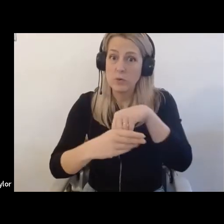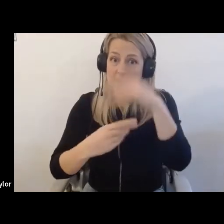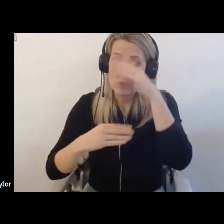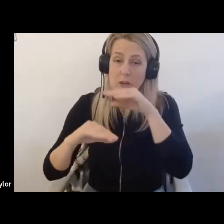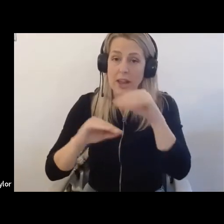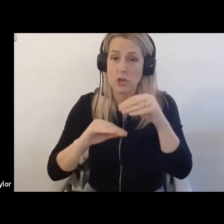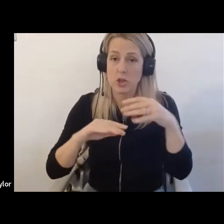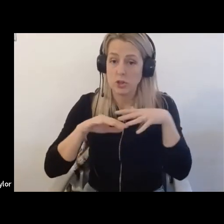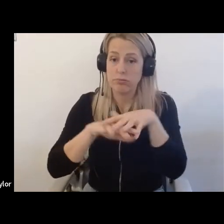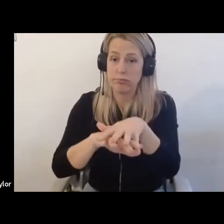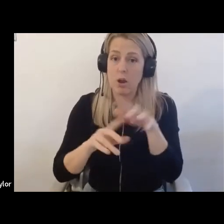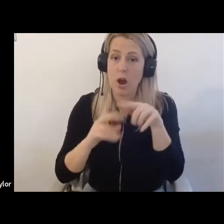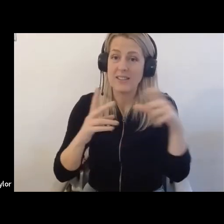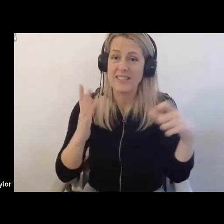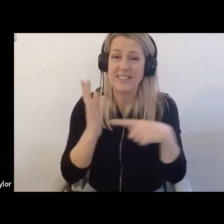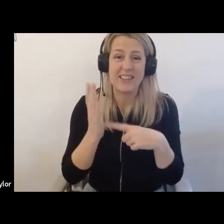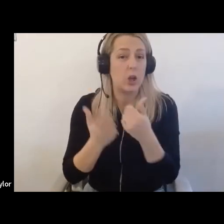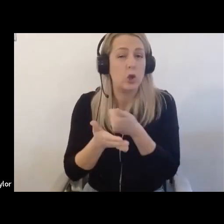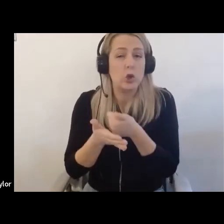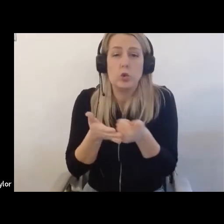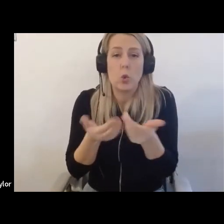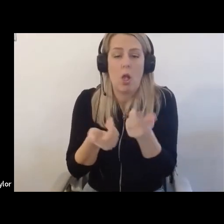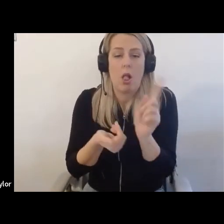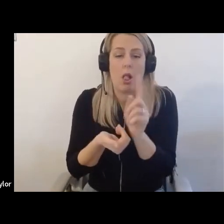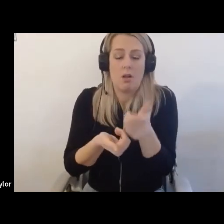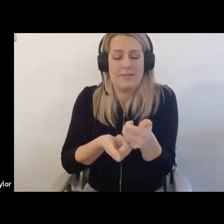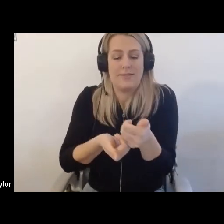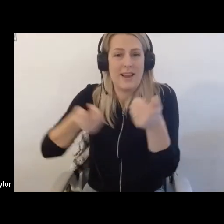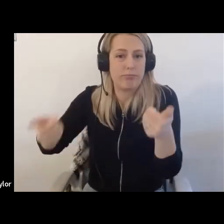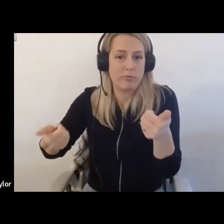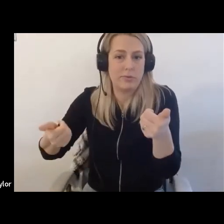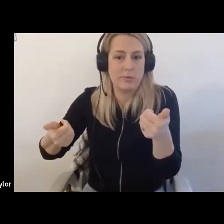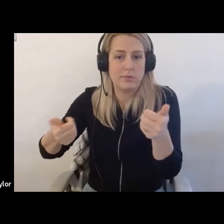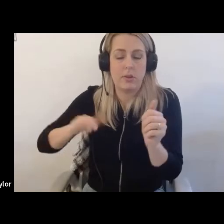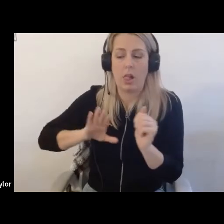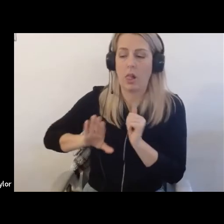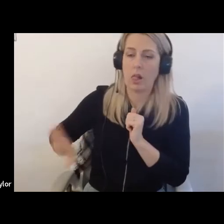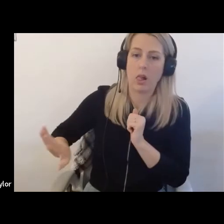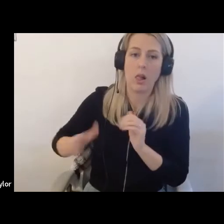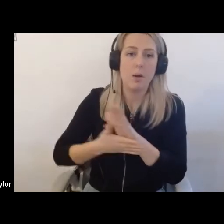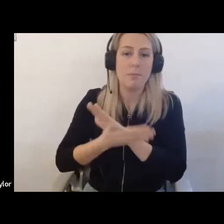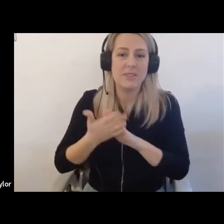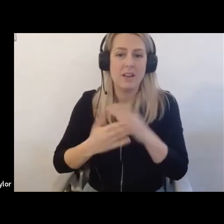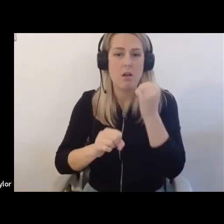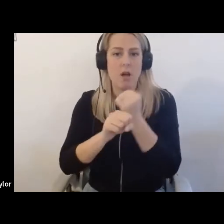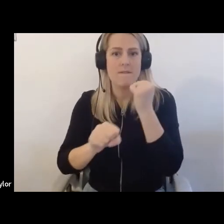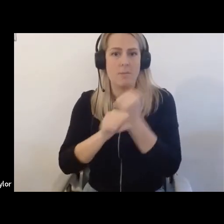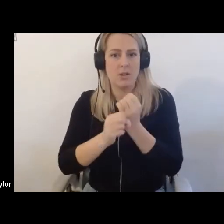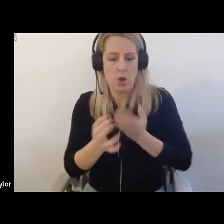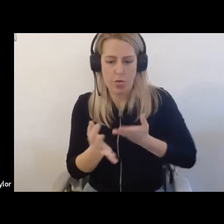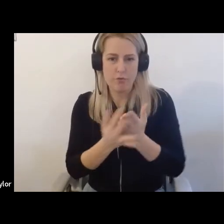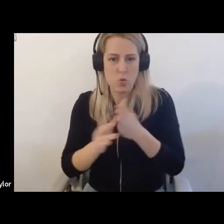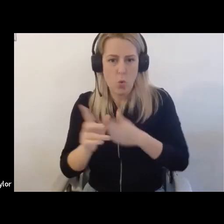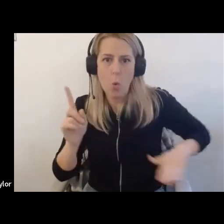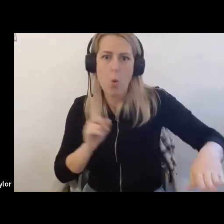poorly integrated, which makes it difficult to coordinate actions across government bodies with